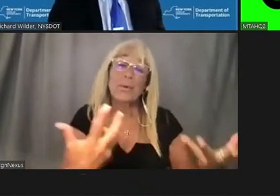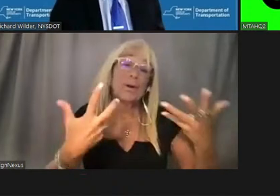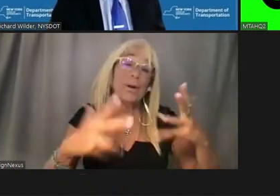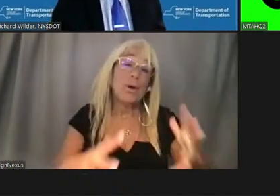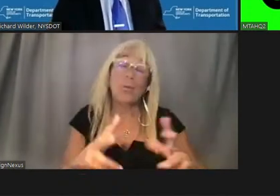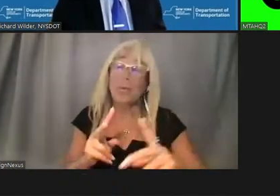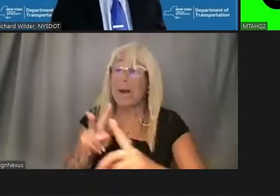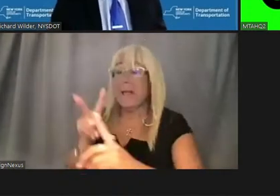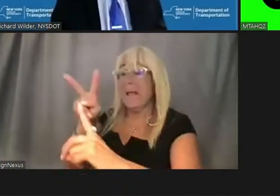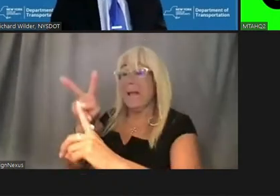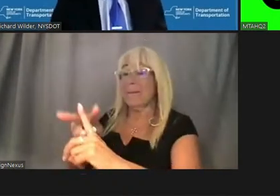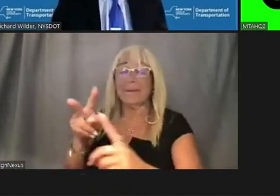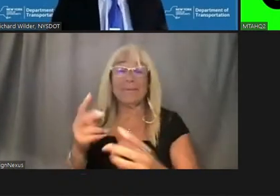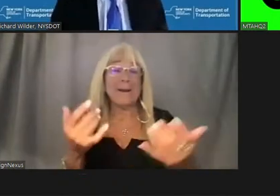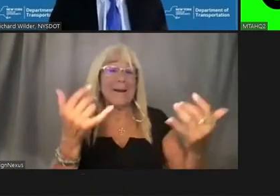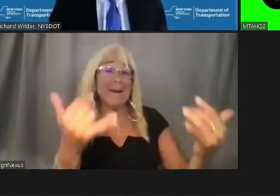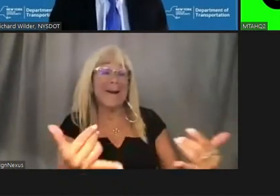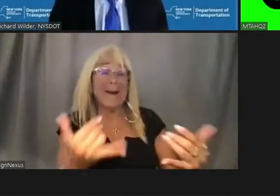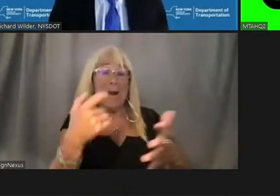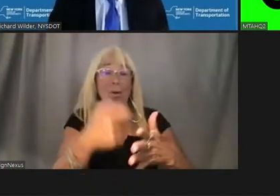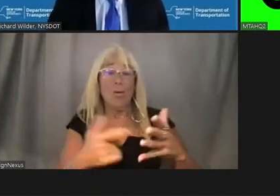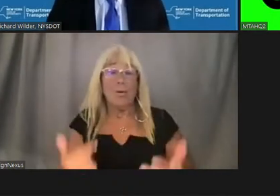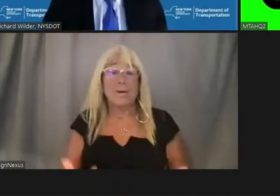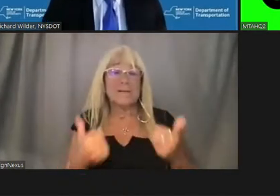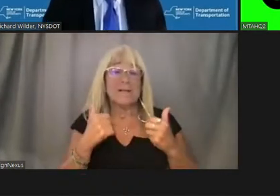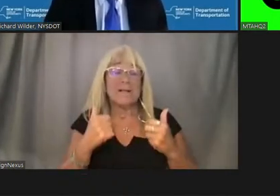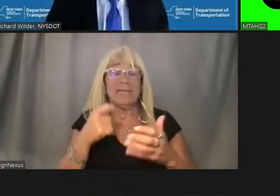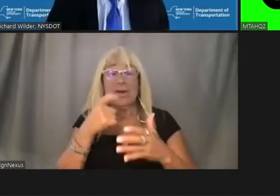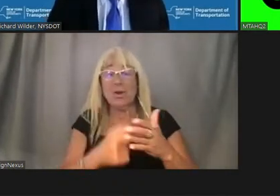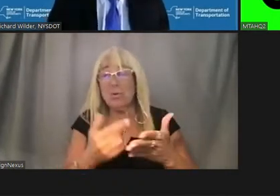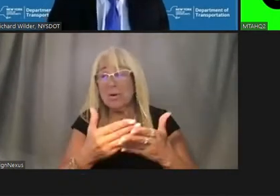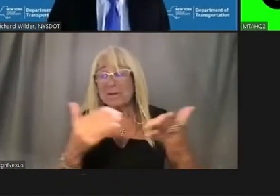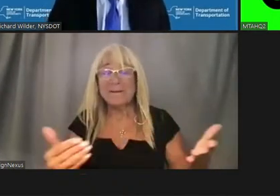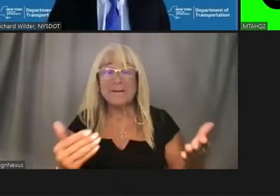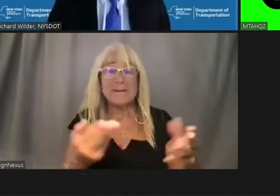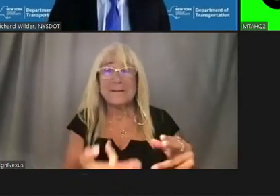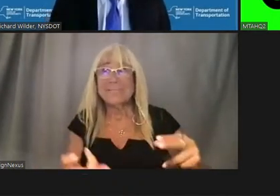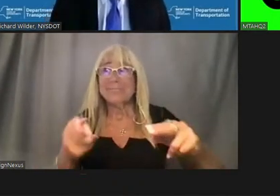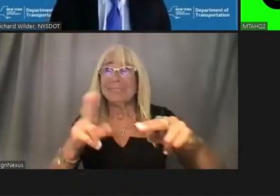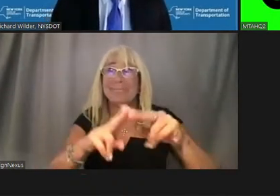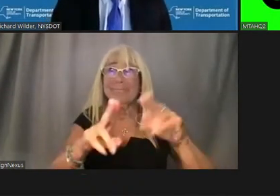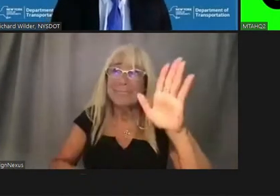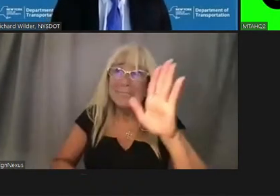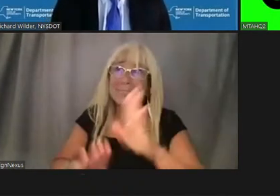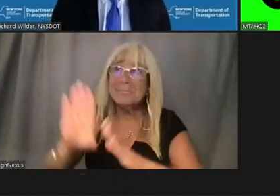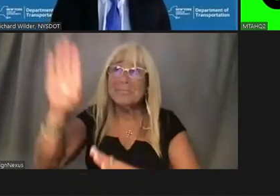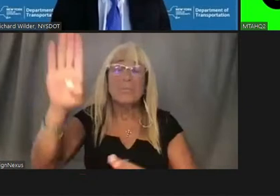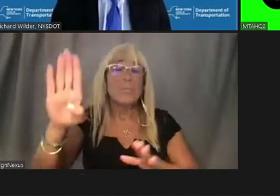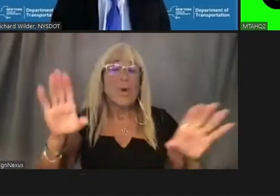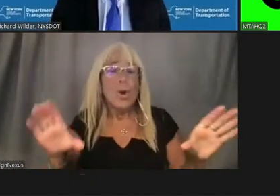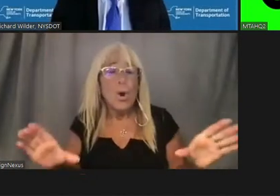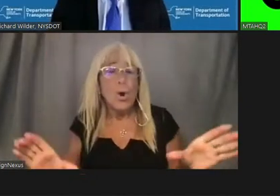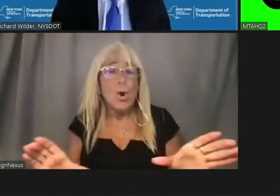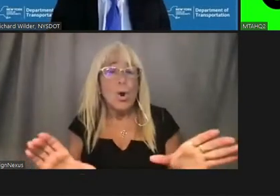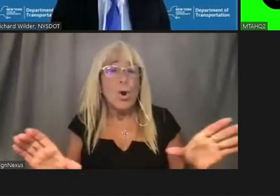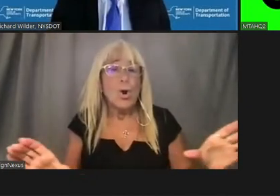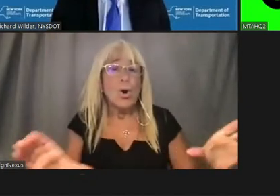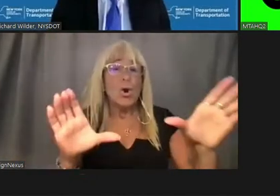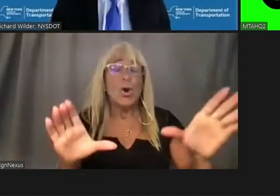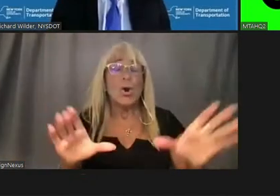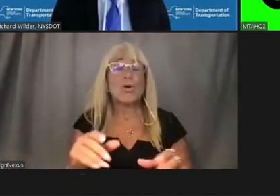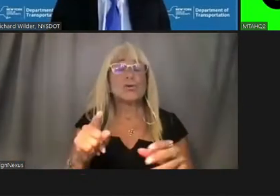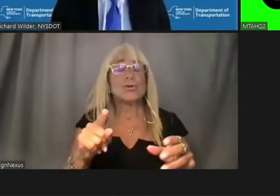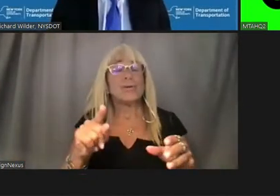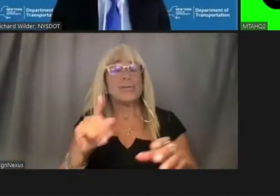at a time when the cost of living and the cost of goods is certainly exorbitantly High We urge the traffic Mobility review board to